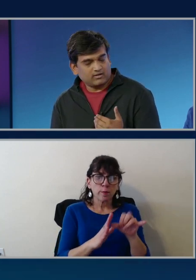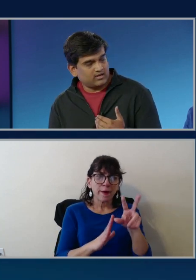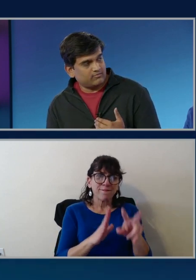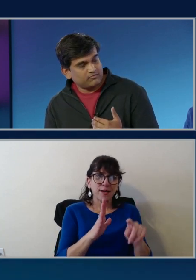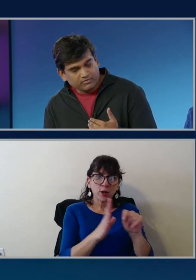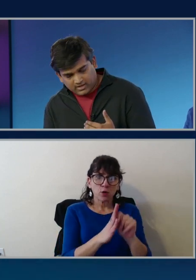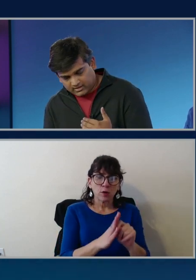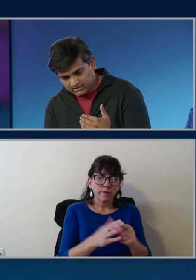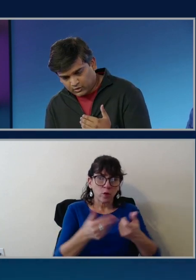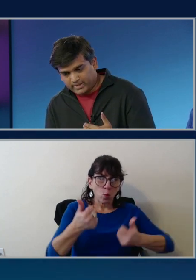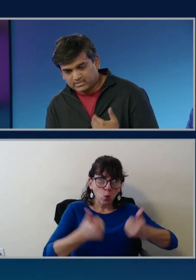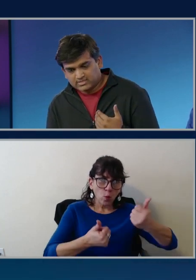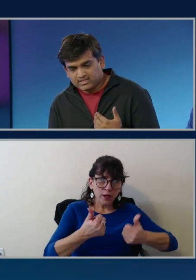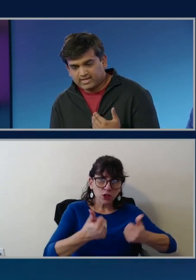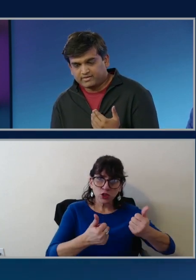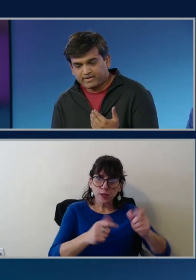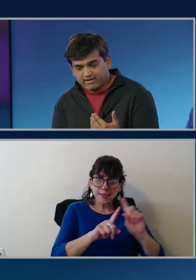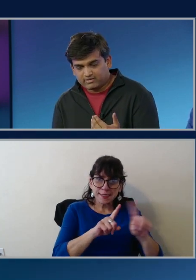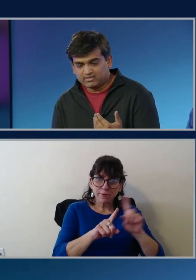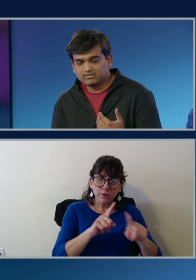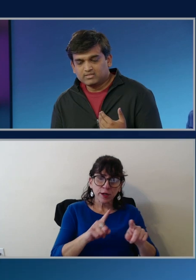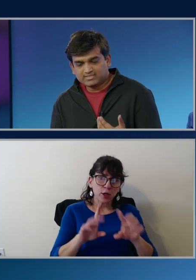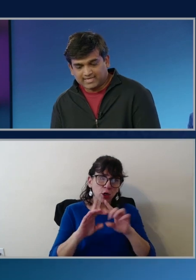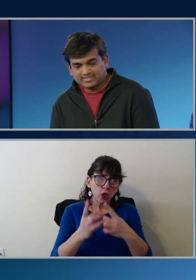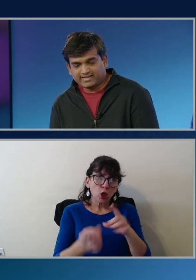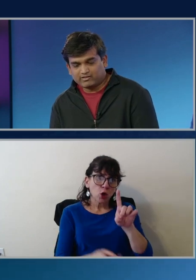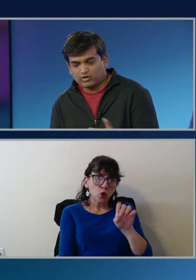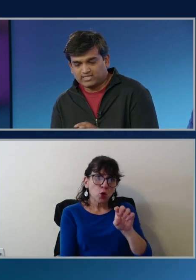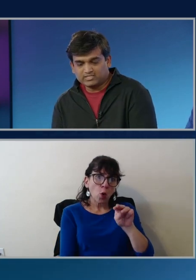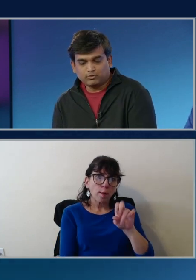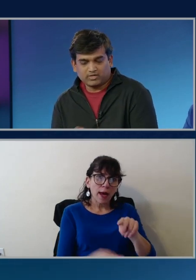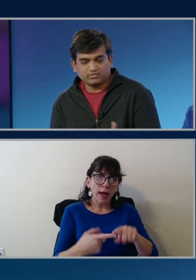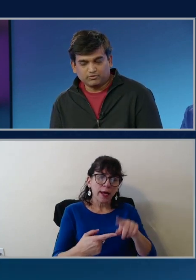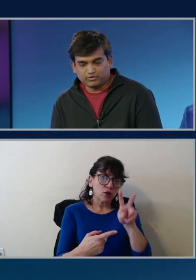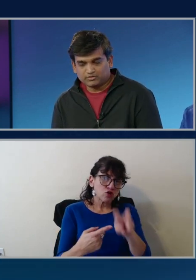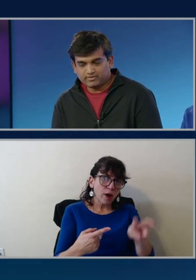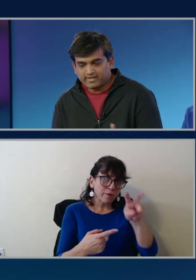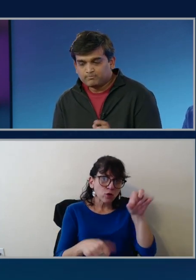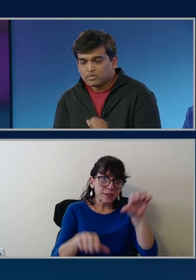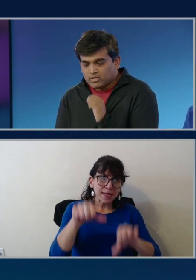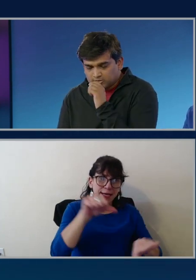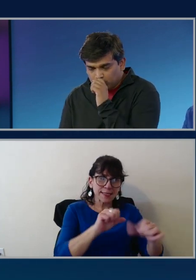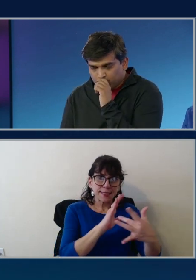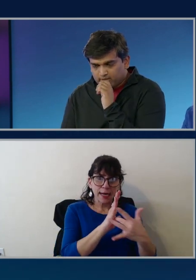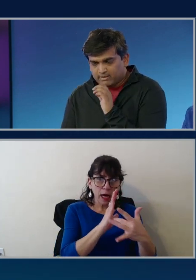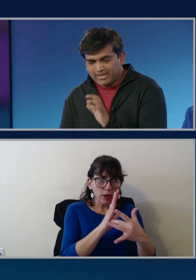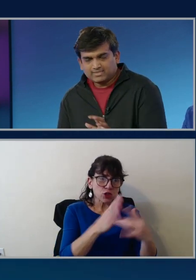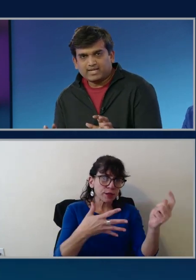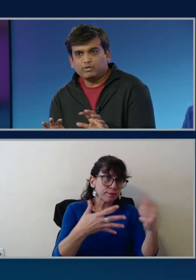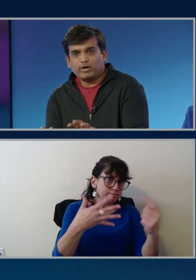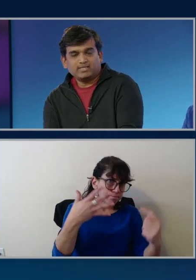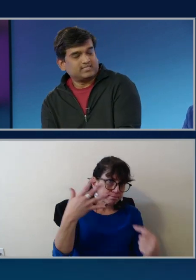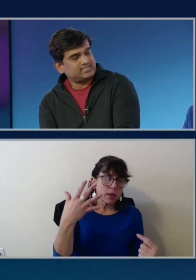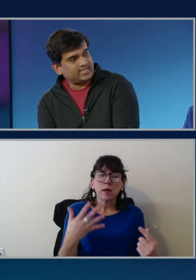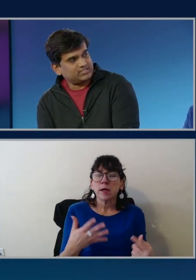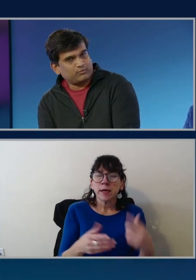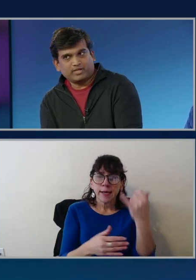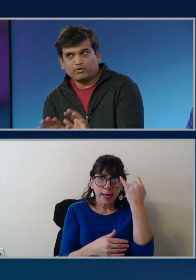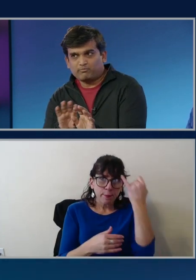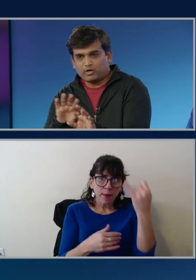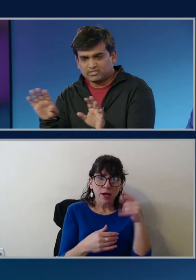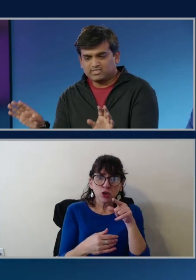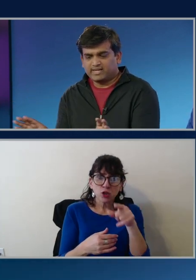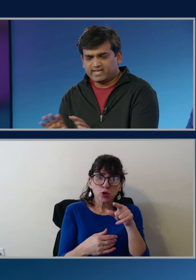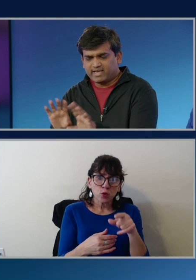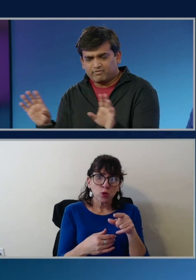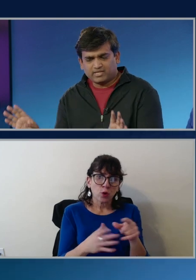different domains, like travel, science and technology, and so on and so forth, right? So imagine that you are in this stage where you